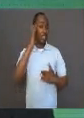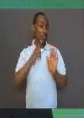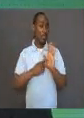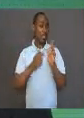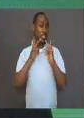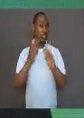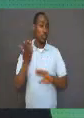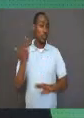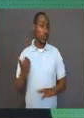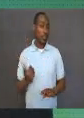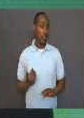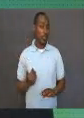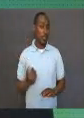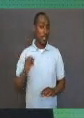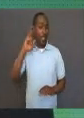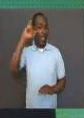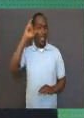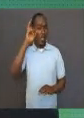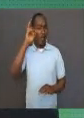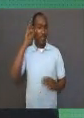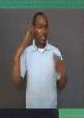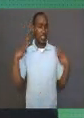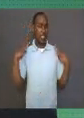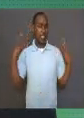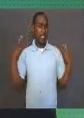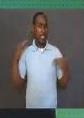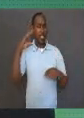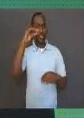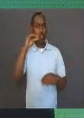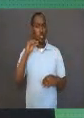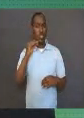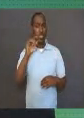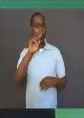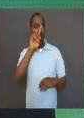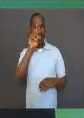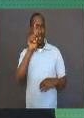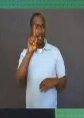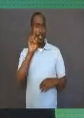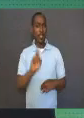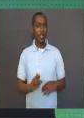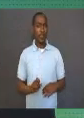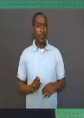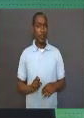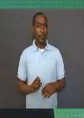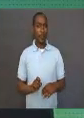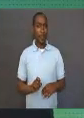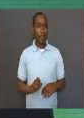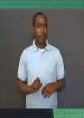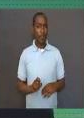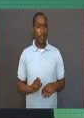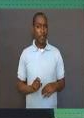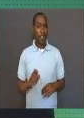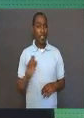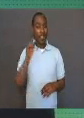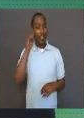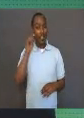Jenner asked the healthy people about why they were not affected. He found